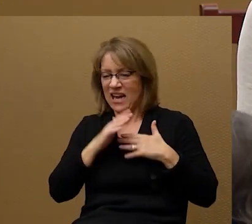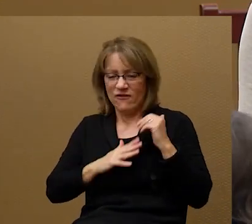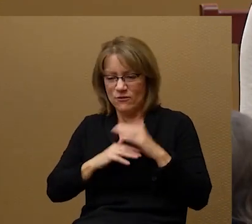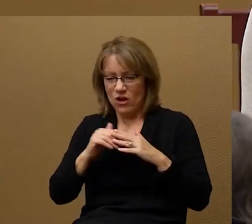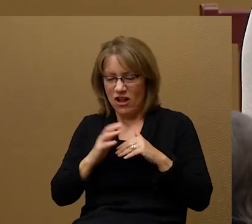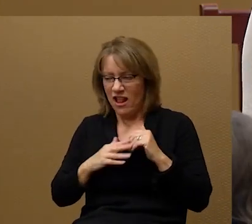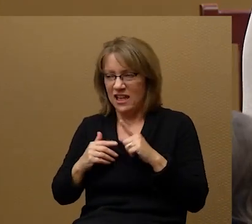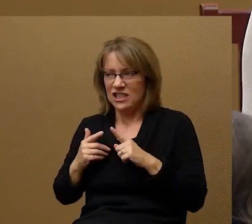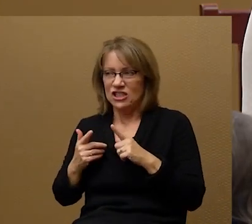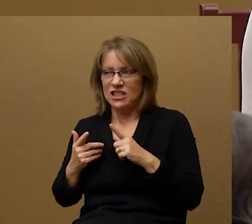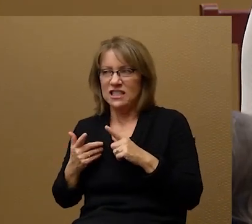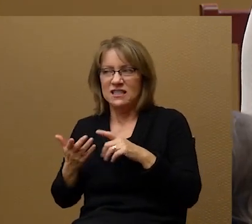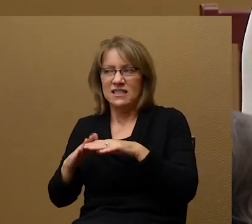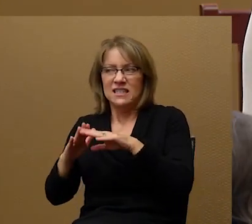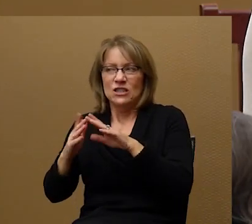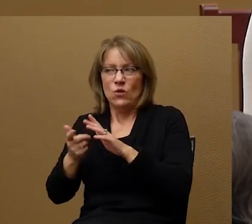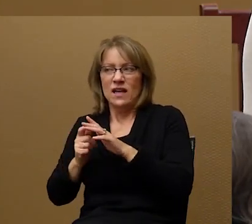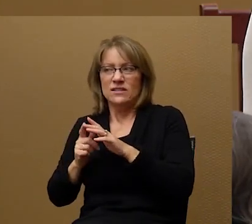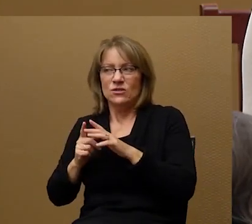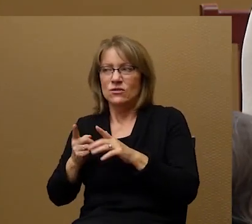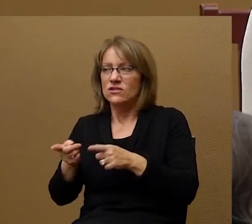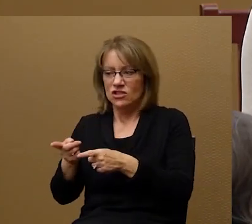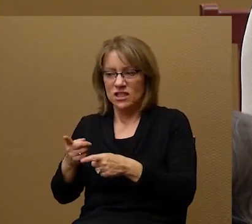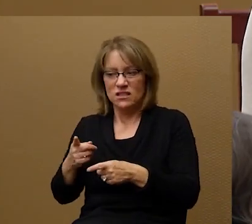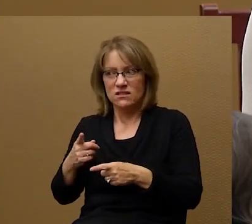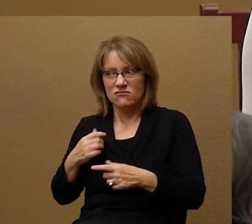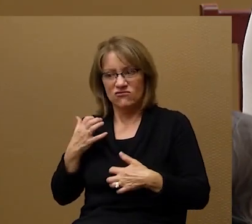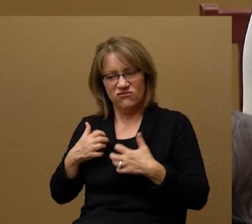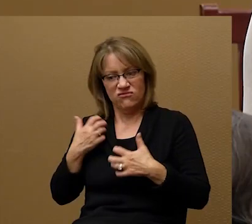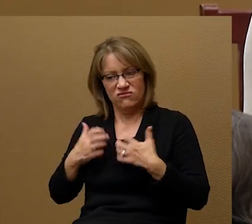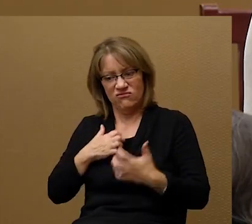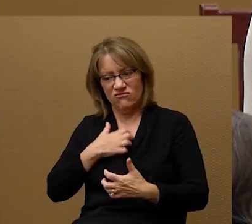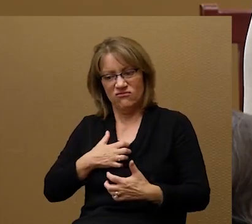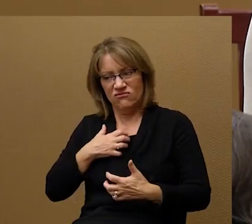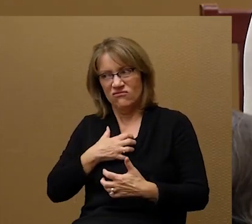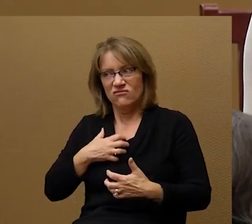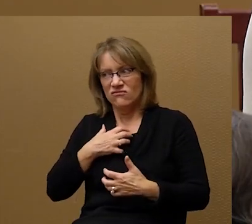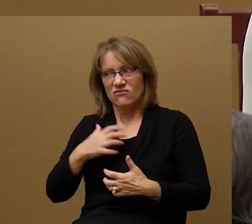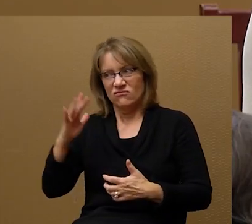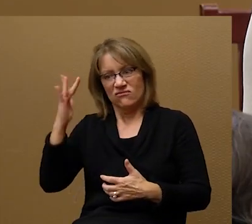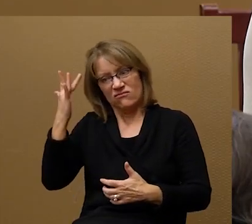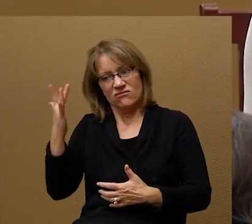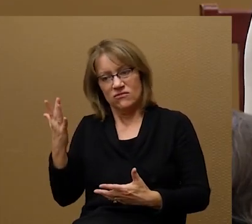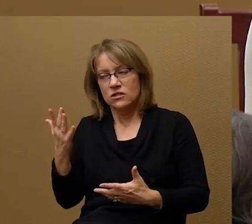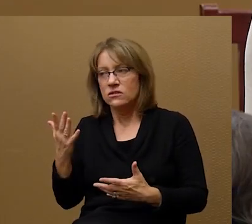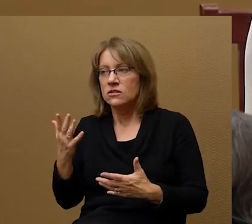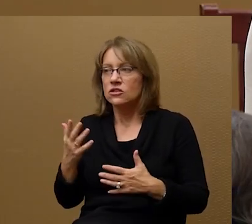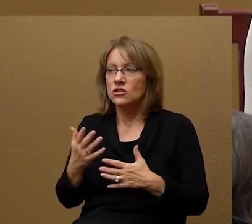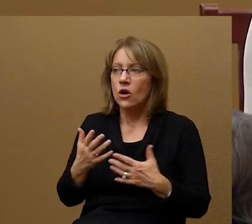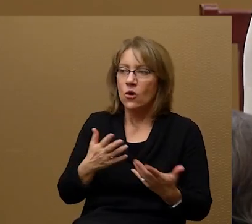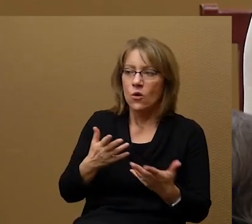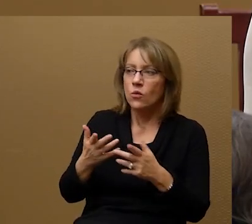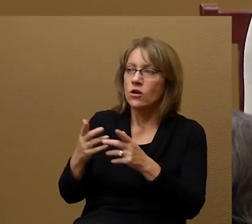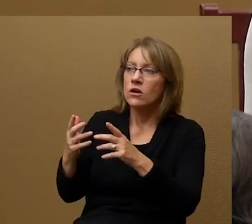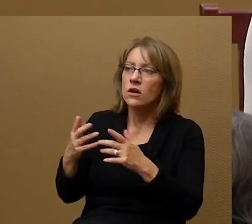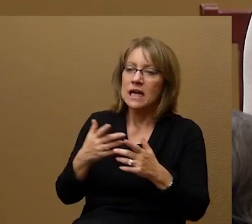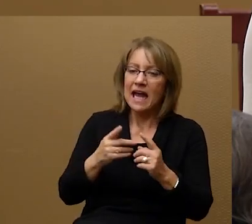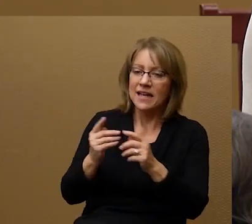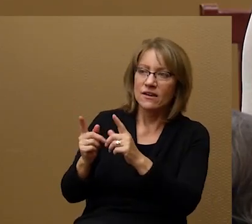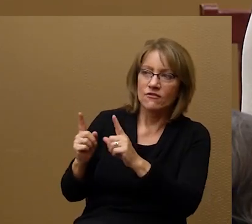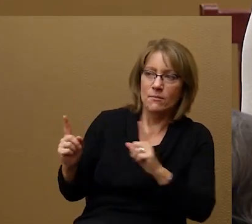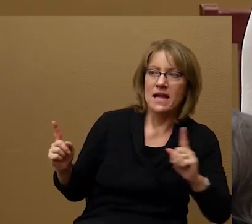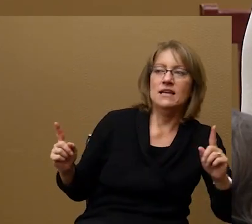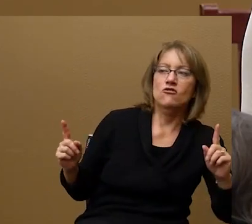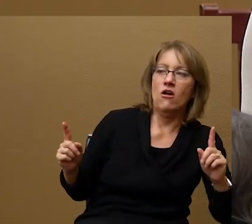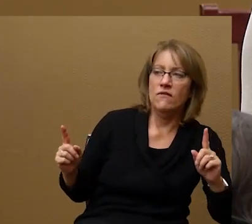more increasingly visibly annoyed with this behavior and increasingly uncomfortable. So we're kind of sort of backing off of the